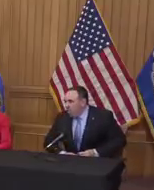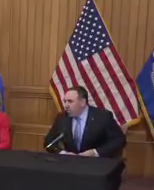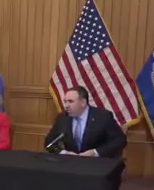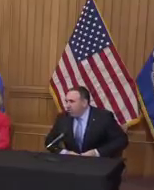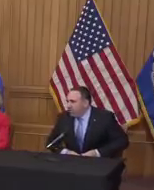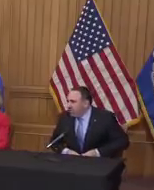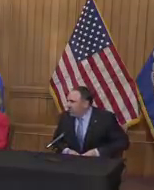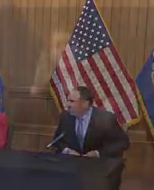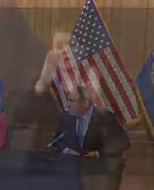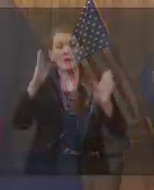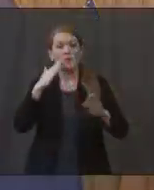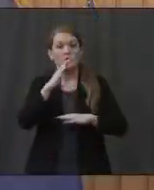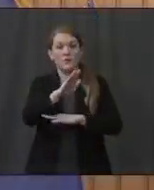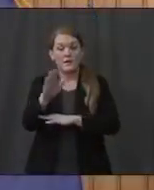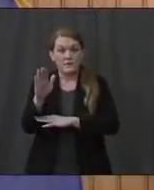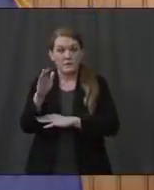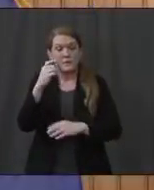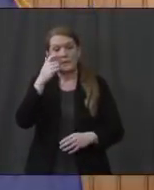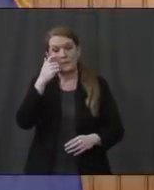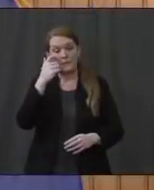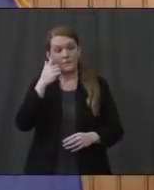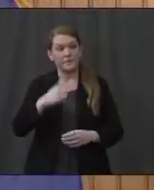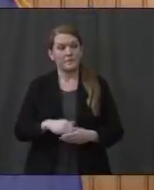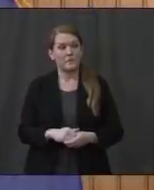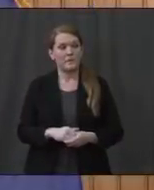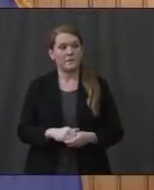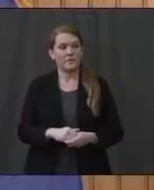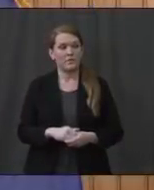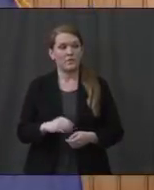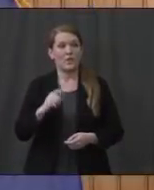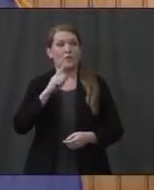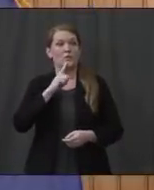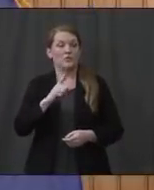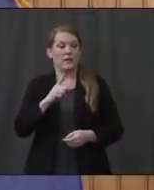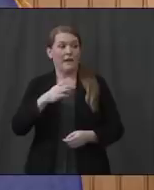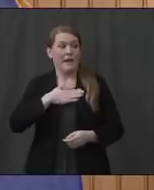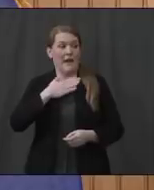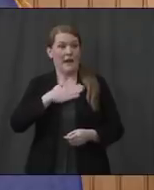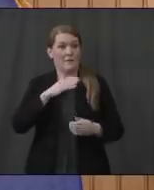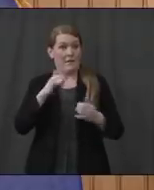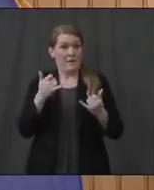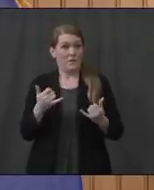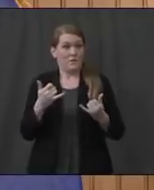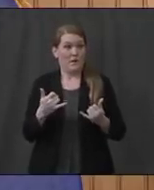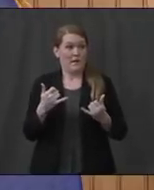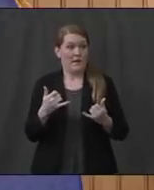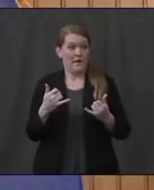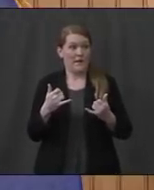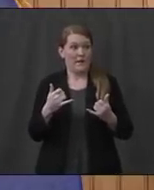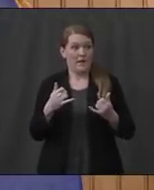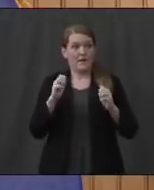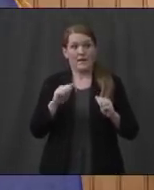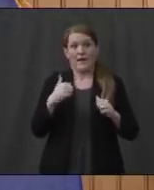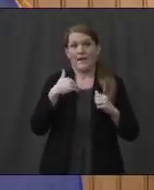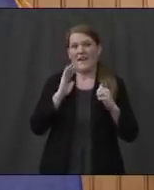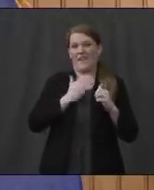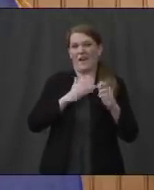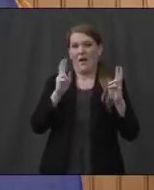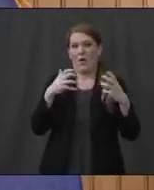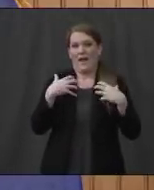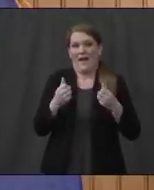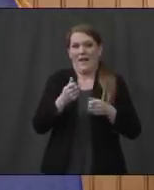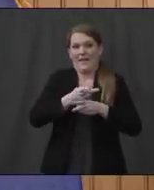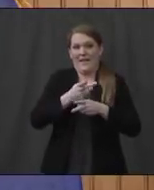Right. Good afternoon, everybody. I'm really pleased to be joined by our healthcare team,